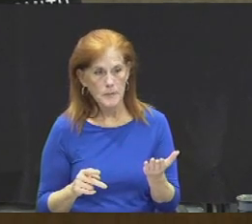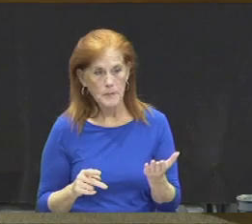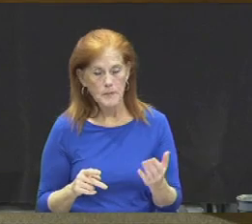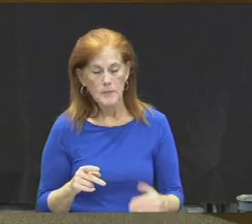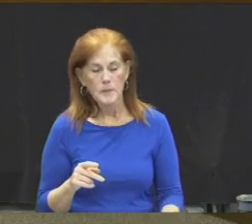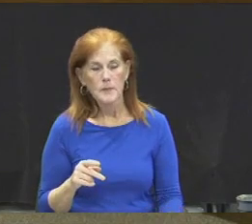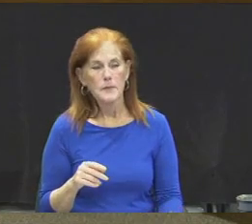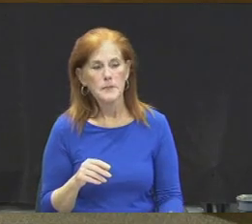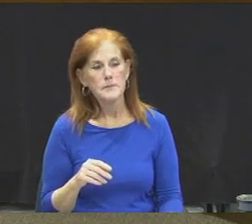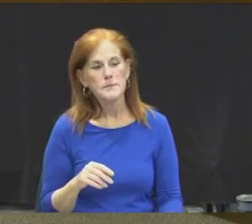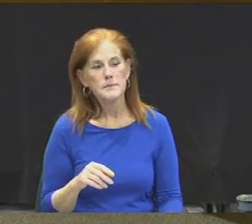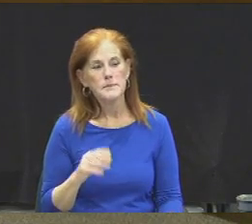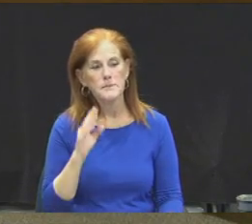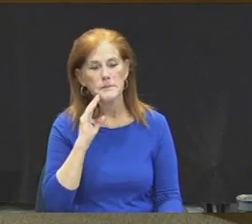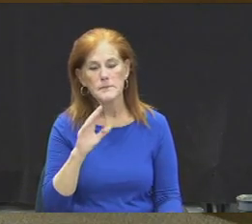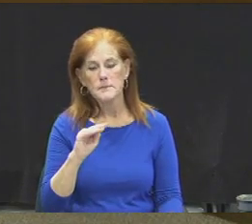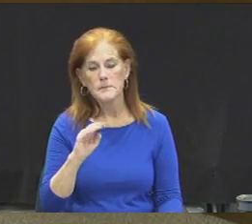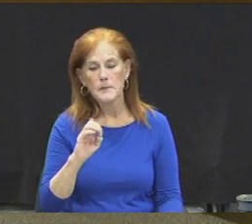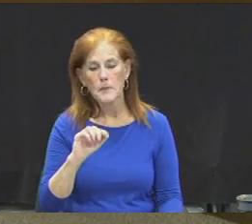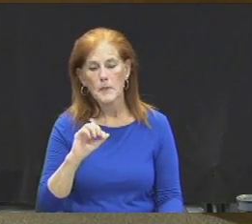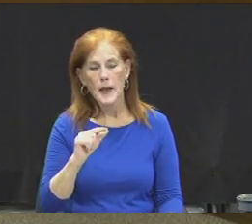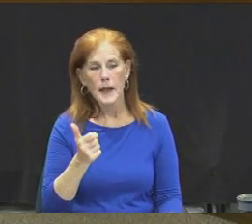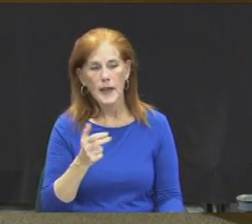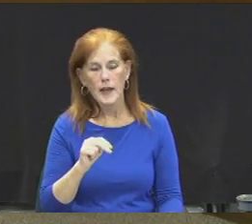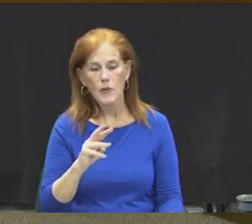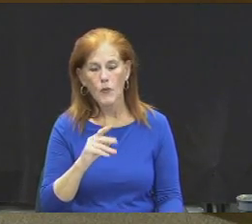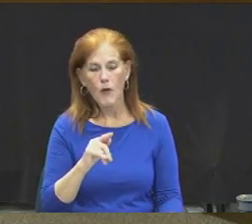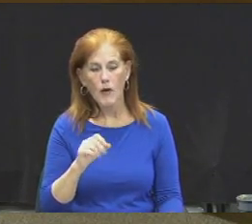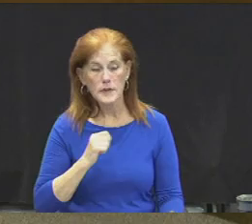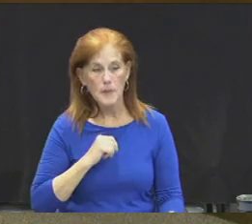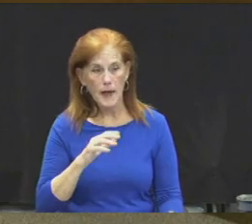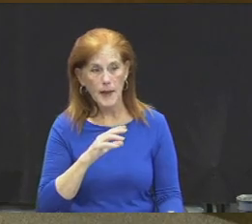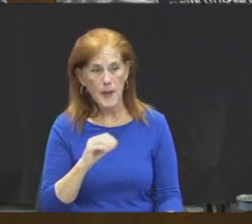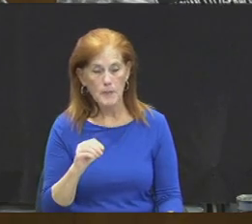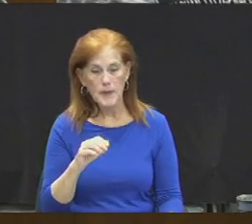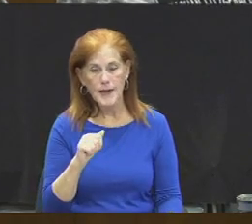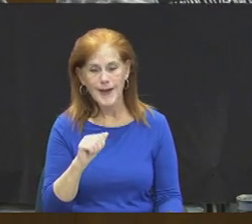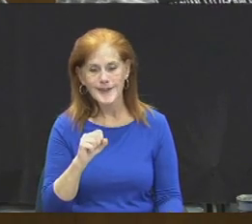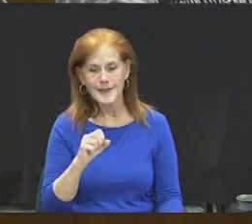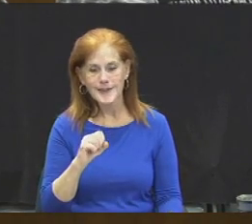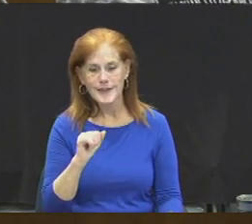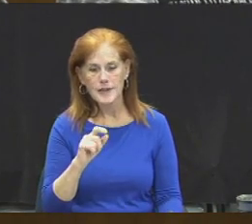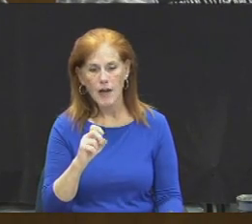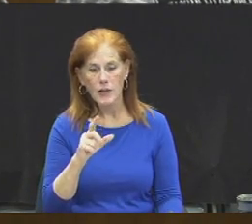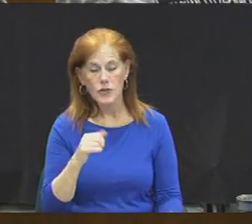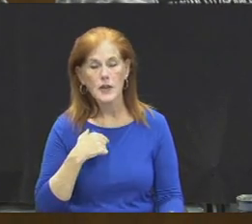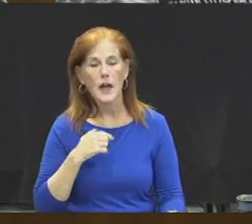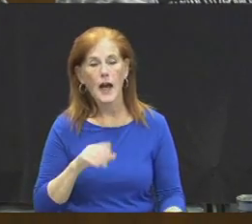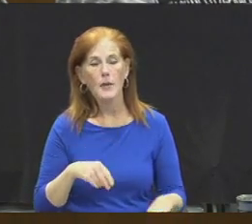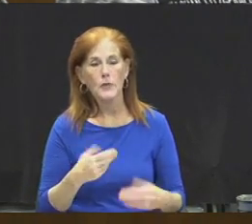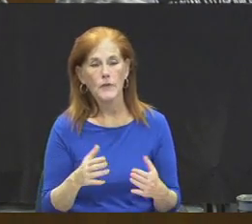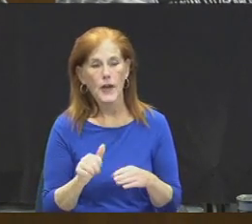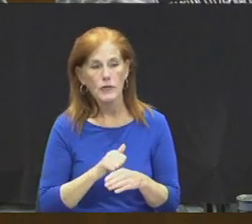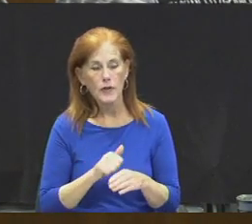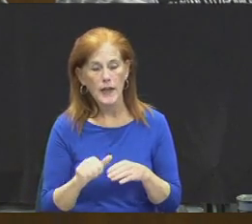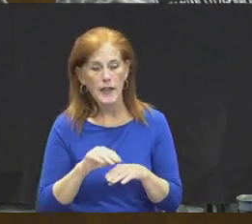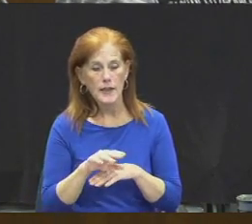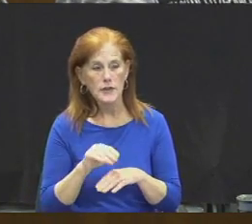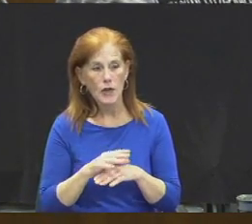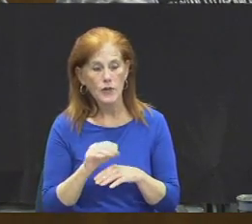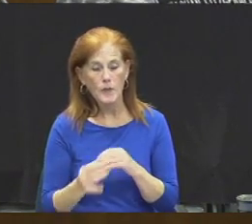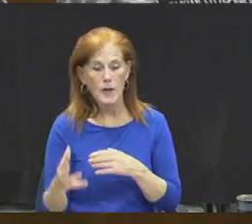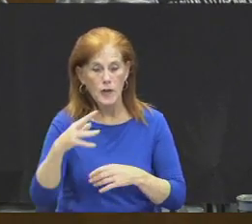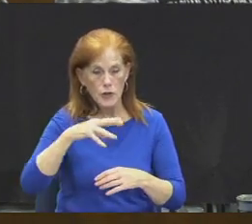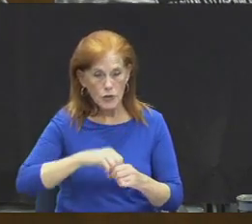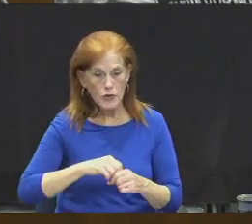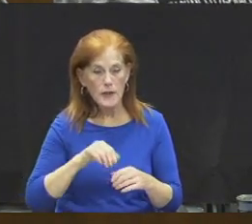right. I'm Megan Walls. My company is Assistology, where I do training and consulting around